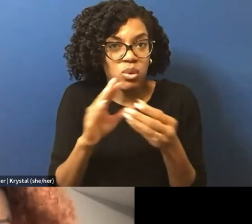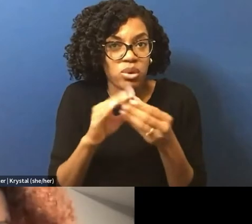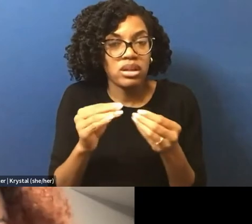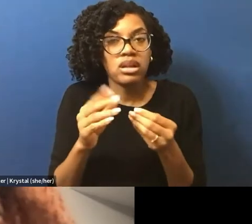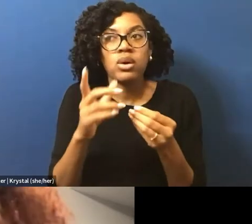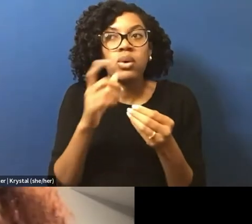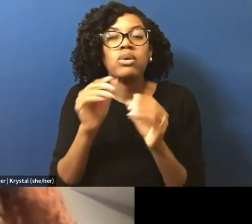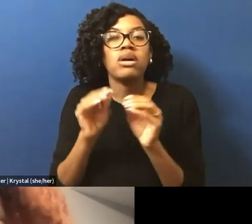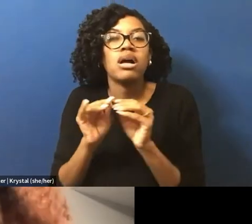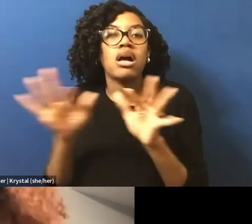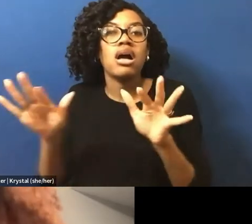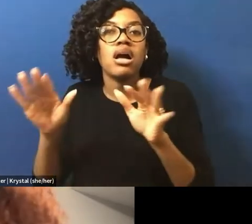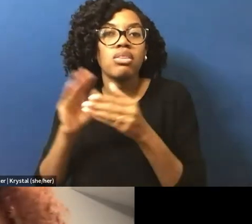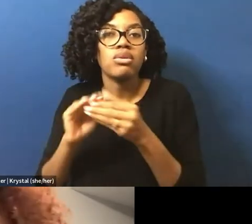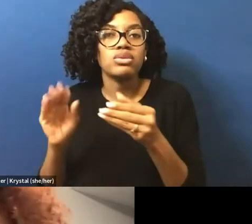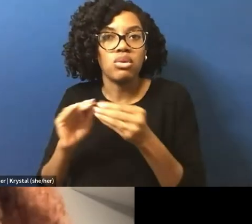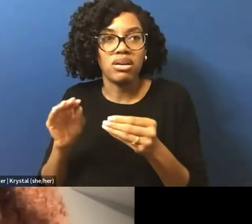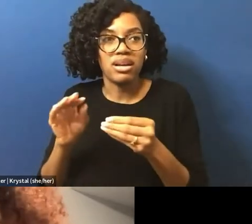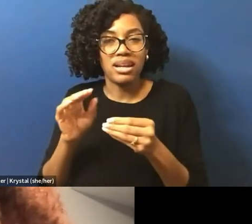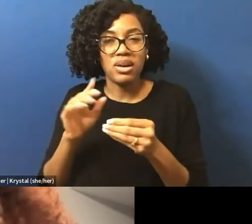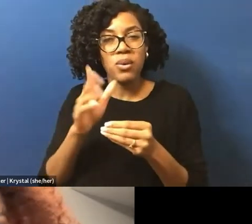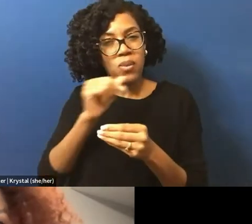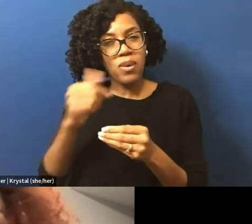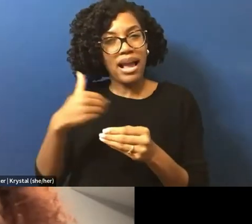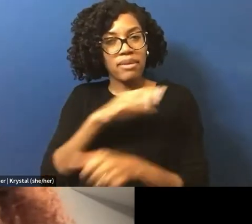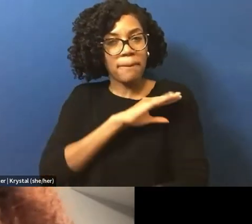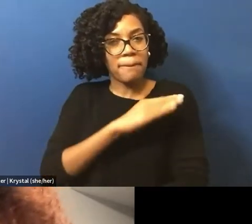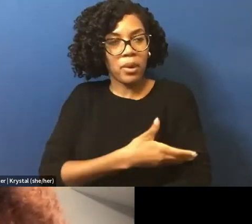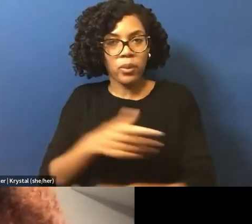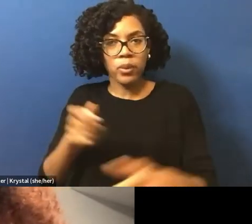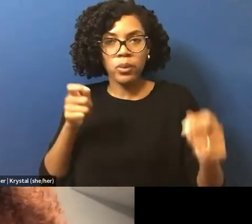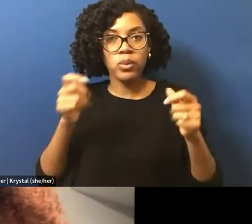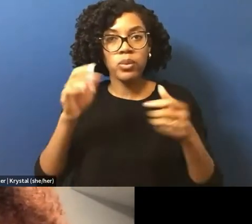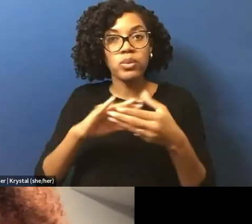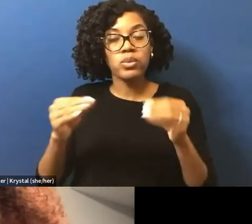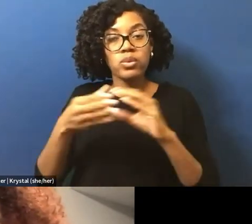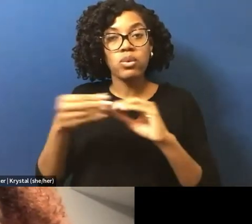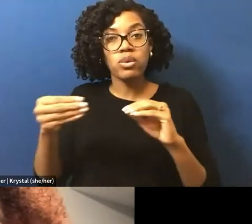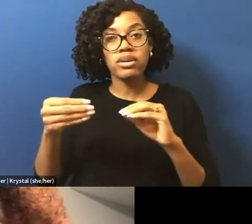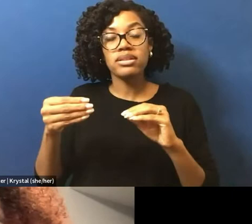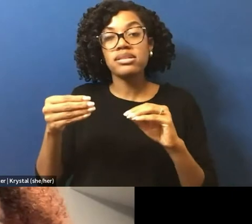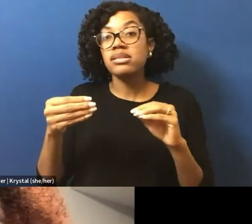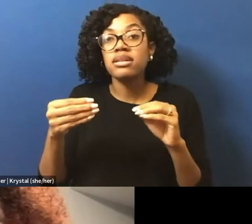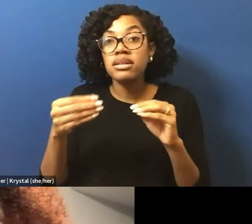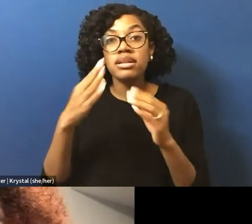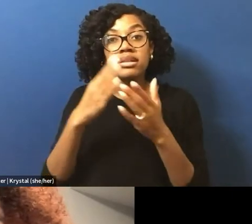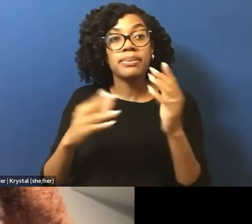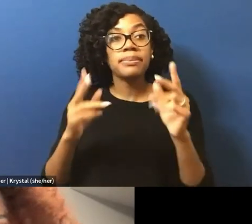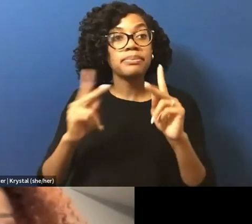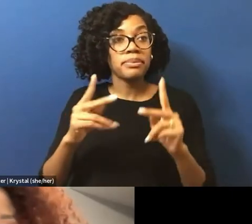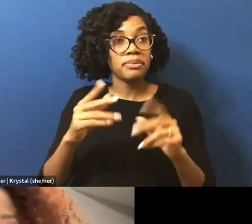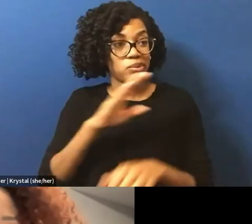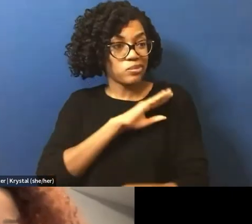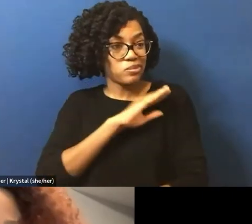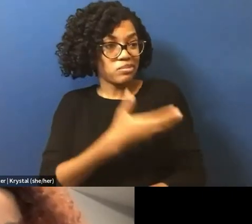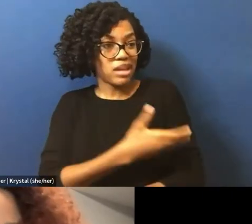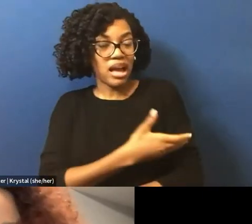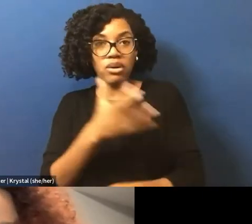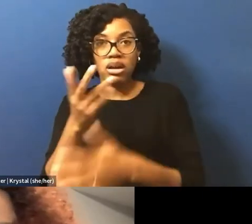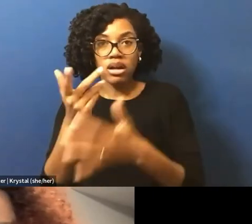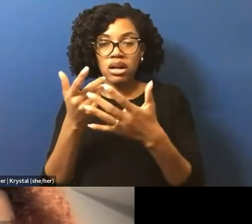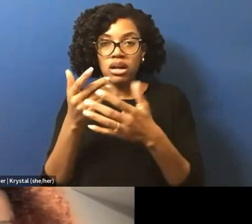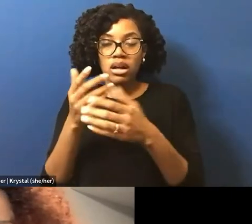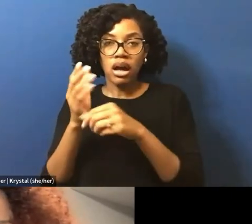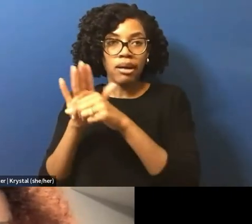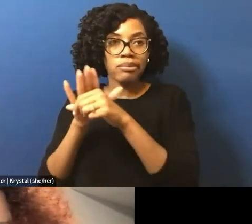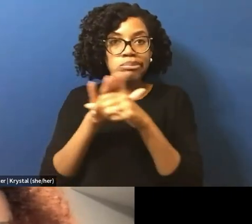how those narrative shapes beliefs and values and actions and whether or not we uphold or dismantle the status quo. So we're going to be getting into a